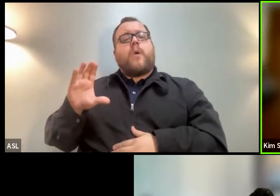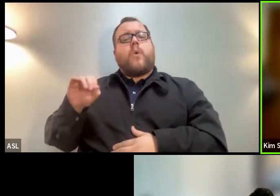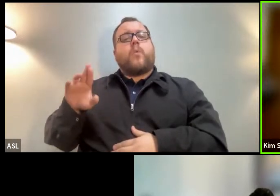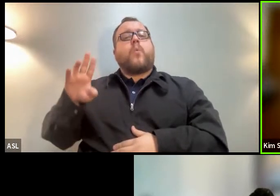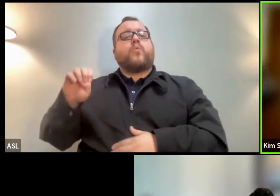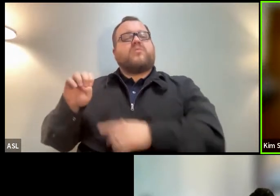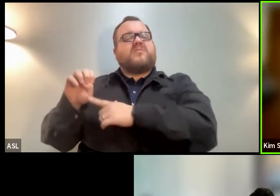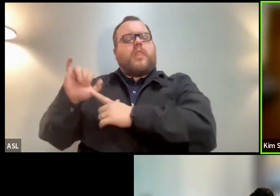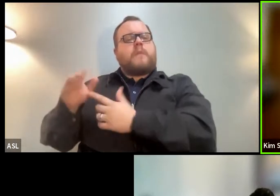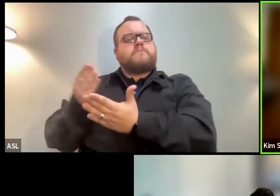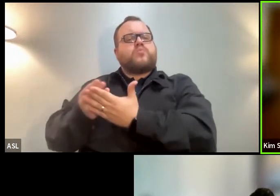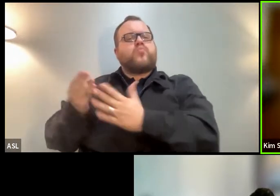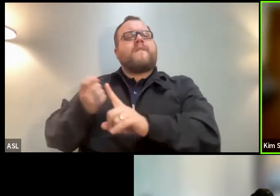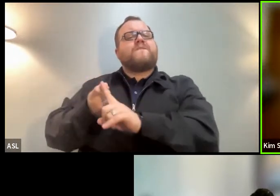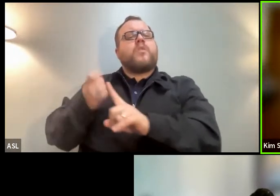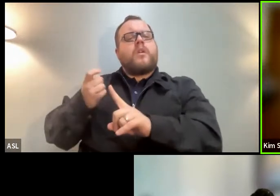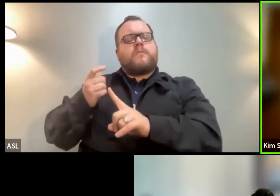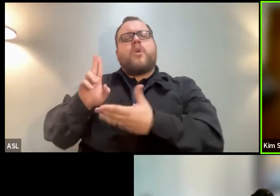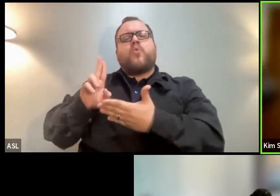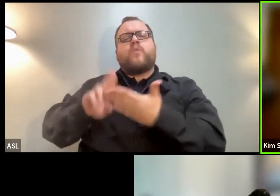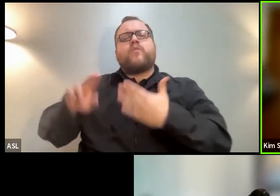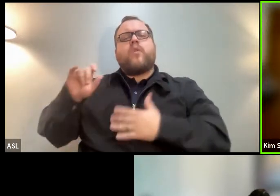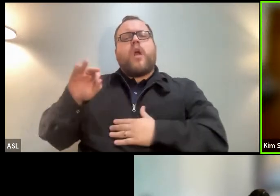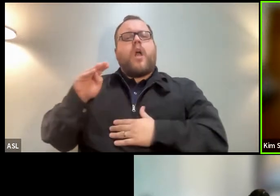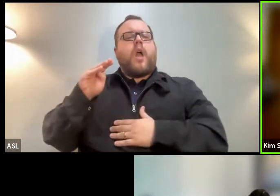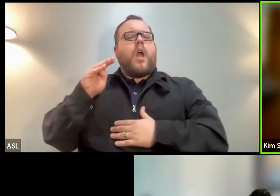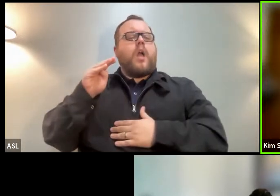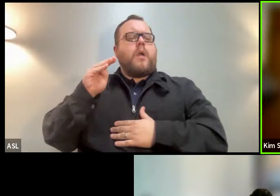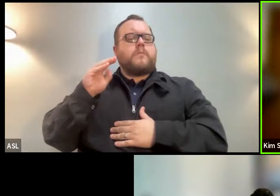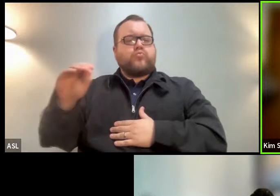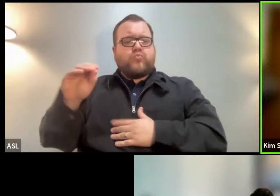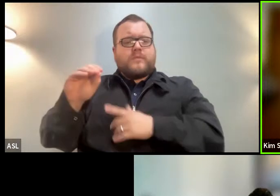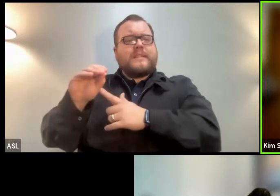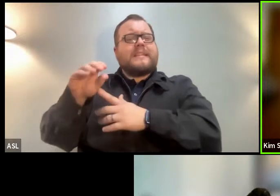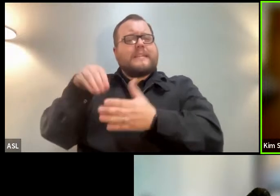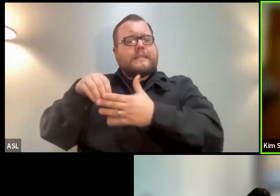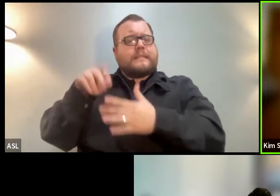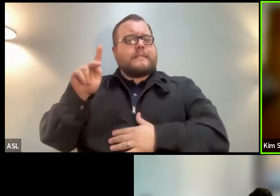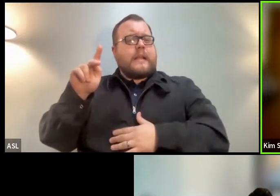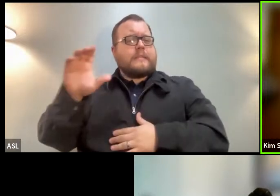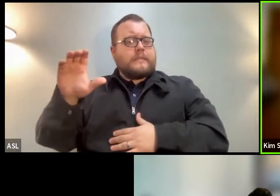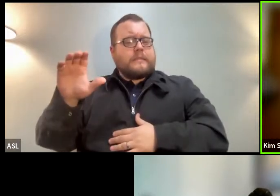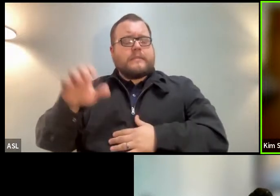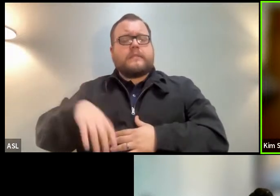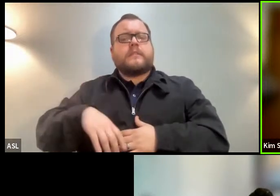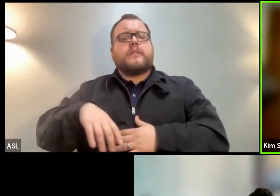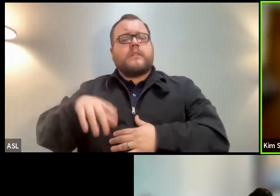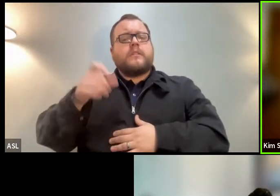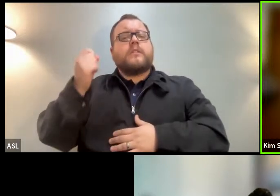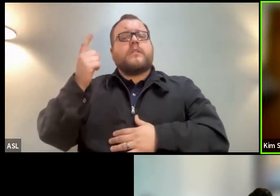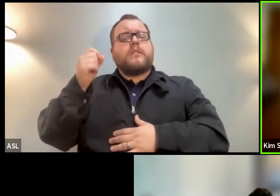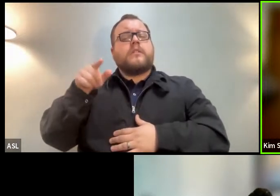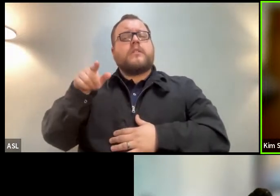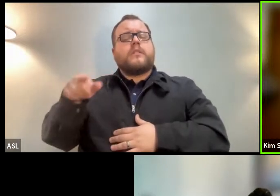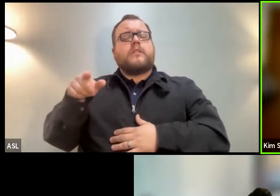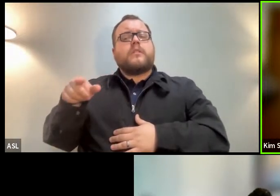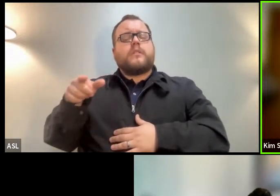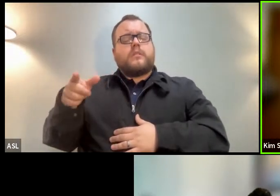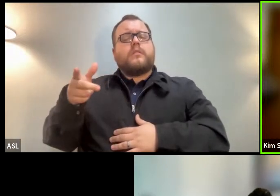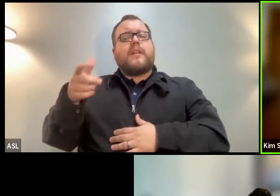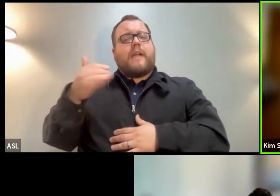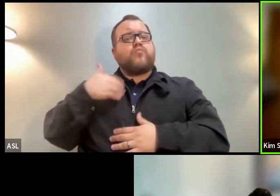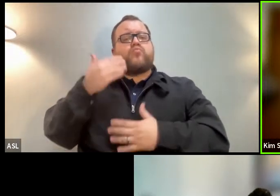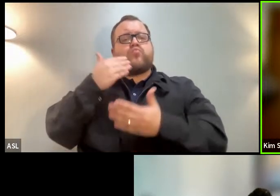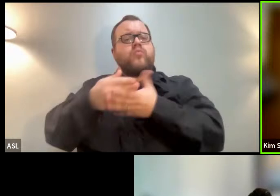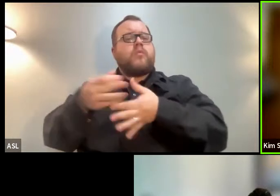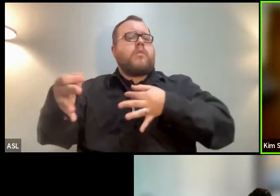want to say University of Missouri, Kansas City, because it has a really nice explanation of all of it and shows